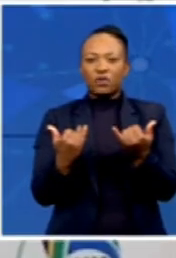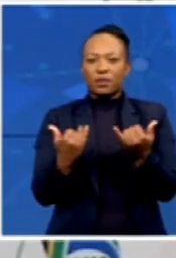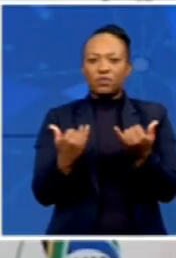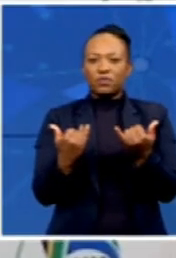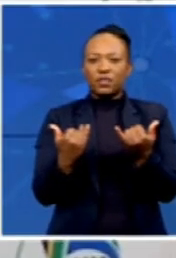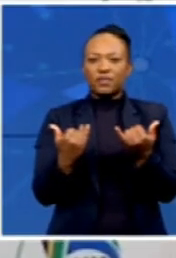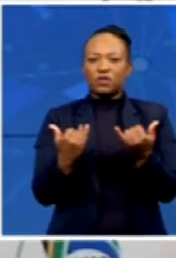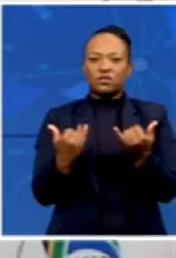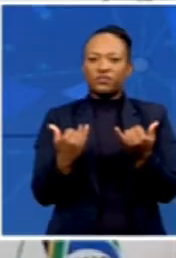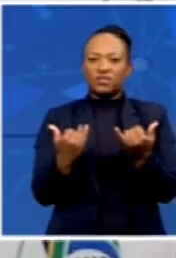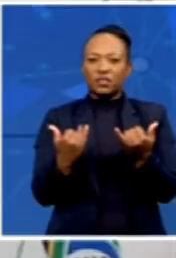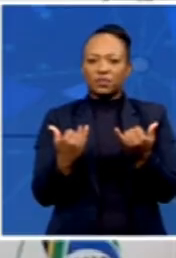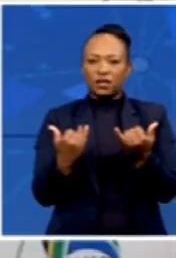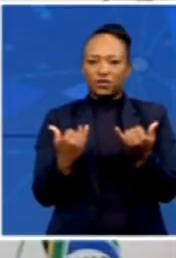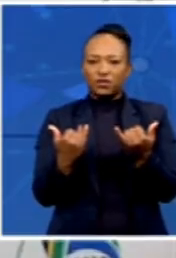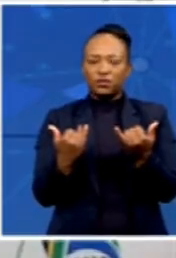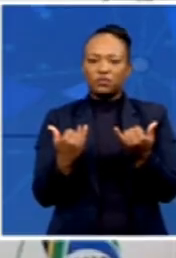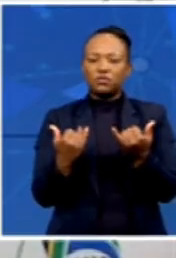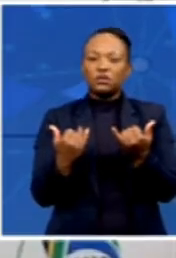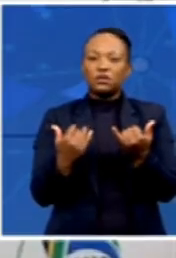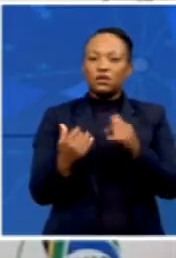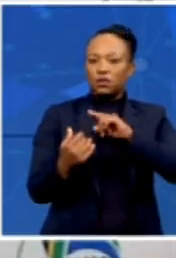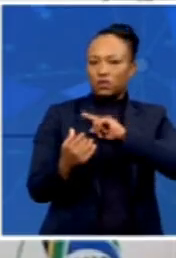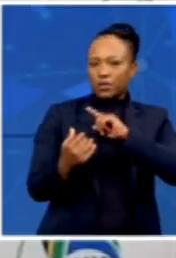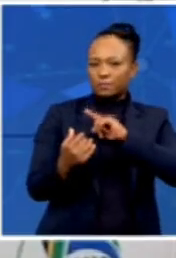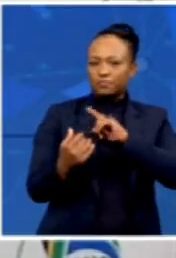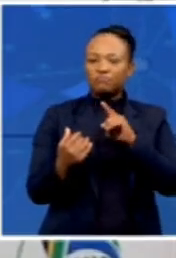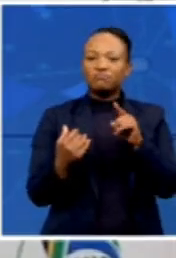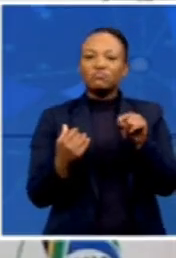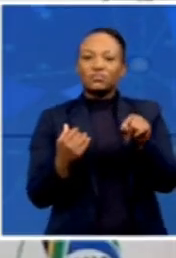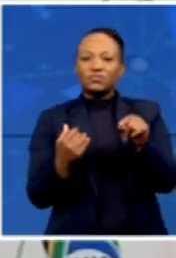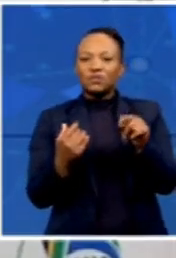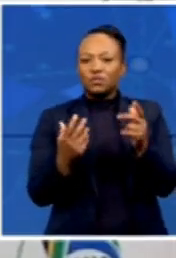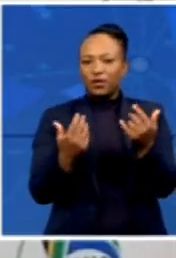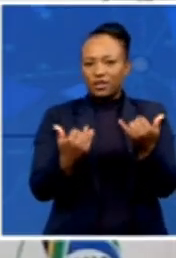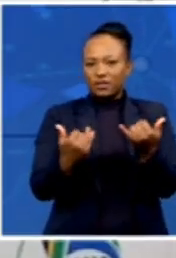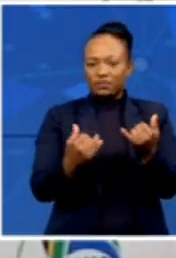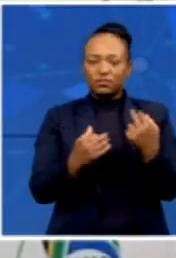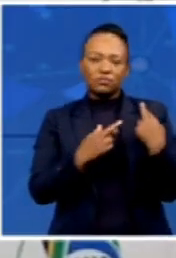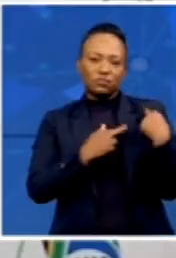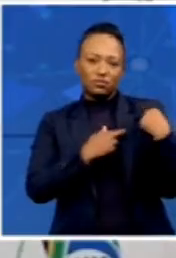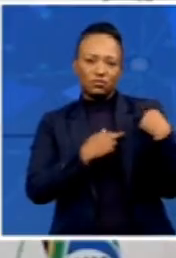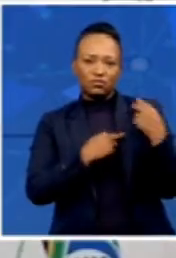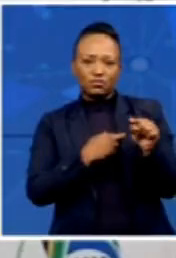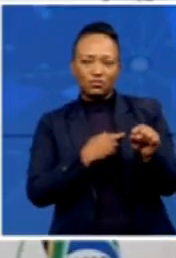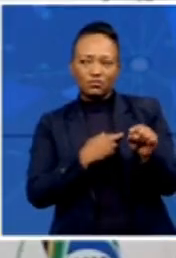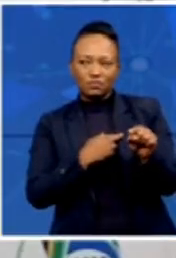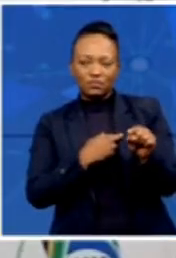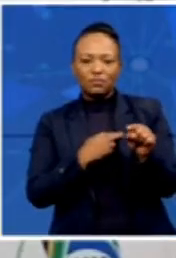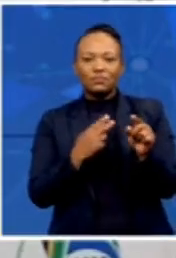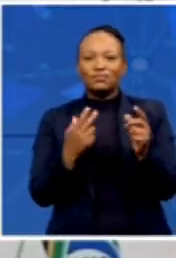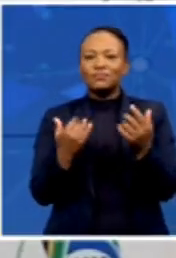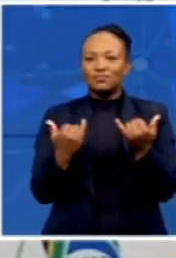and remind governments across the globe of their responsibility to ensure that everyone has access to